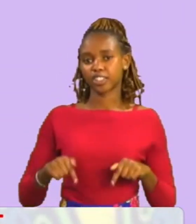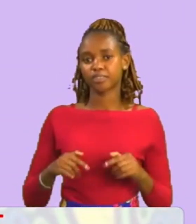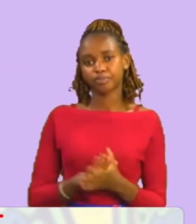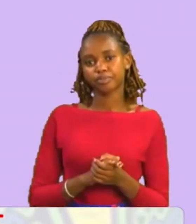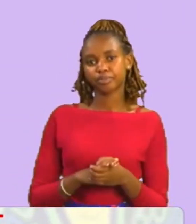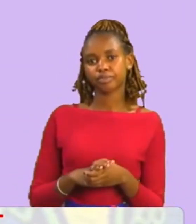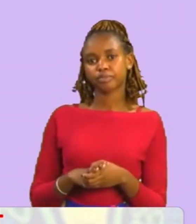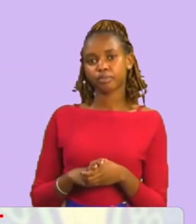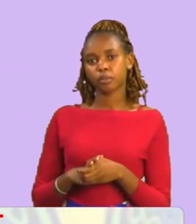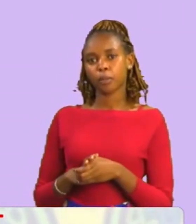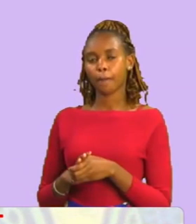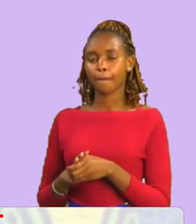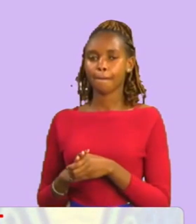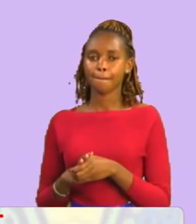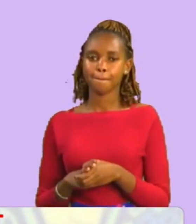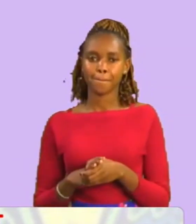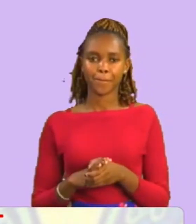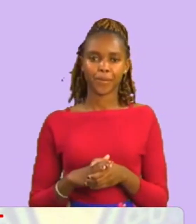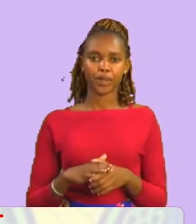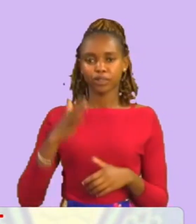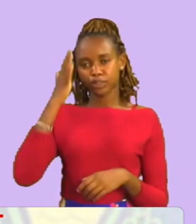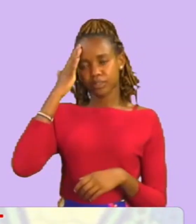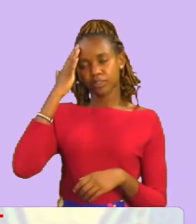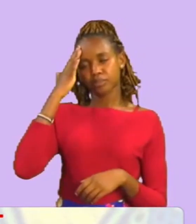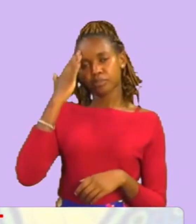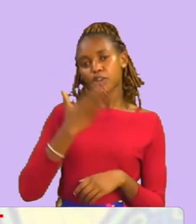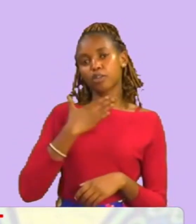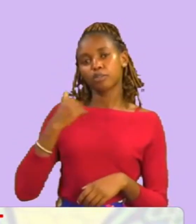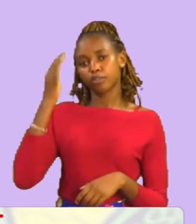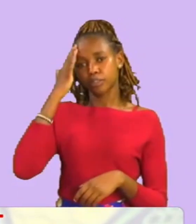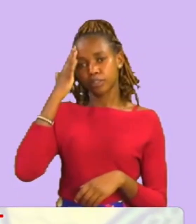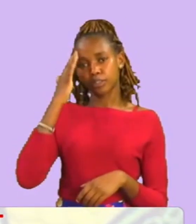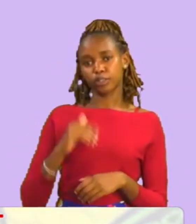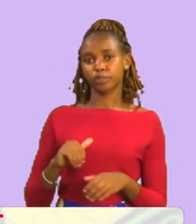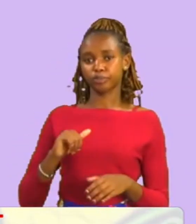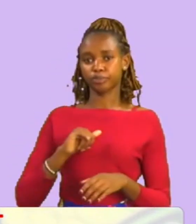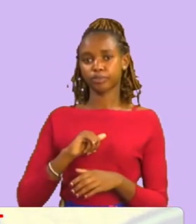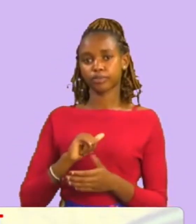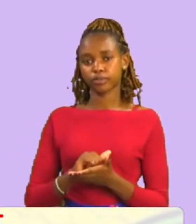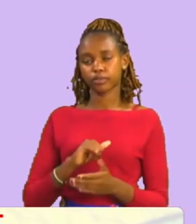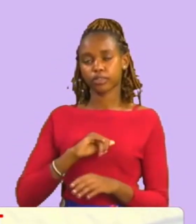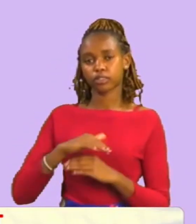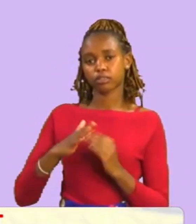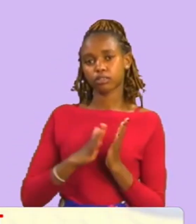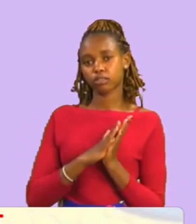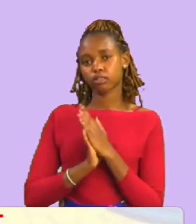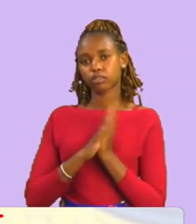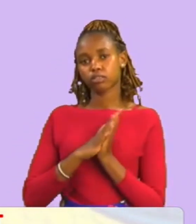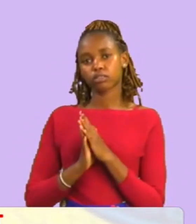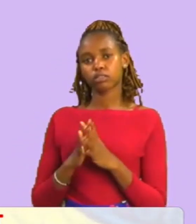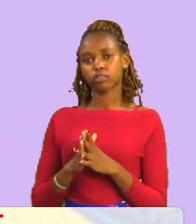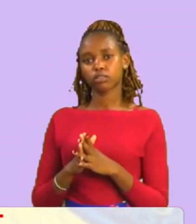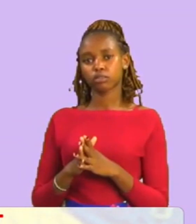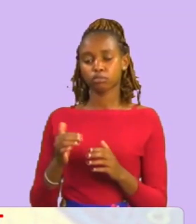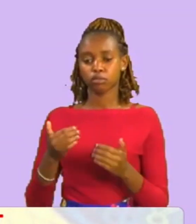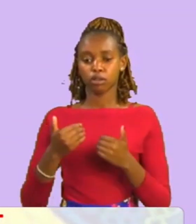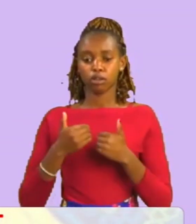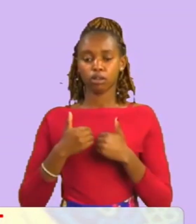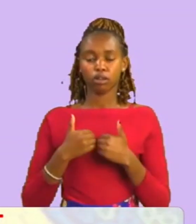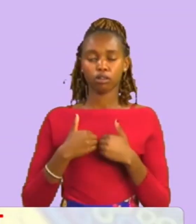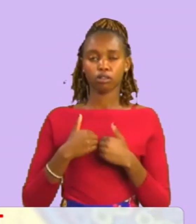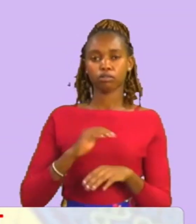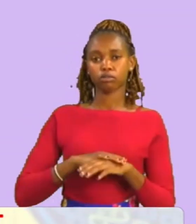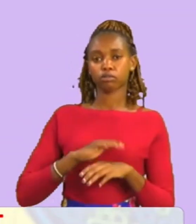mimi. So masa rakata kudio story. Inabidi tumwache cause wewe. Akisikia video ndio. But I've had a good time. What about you?